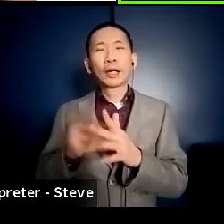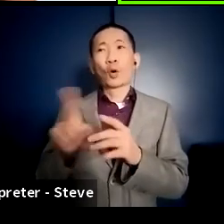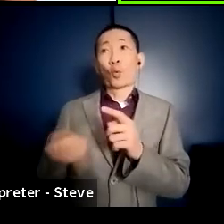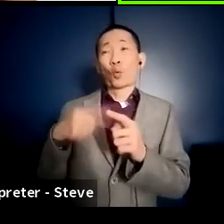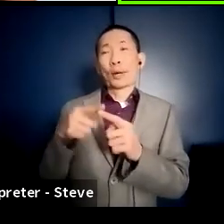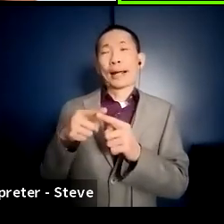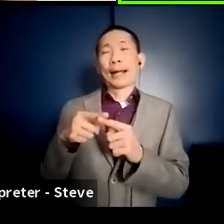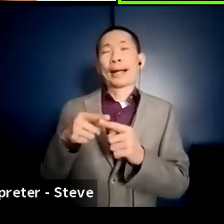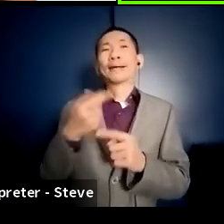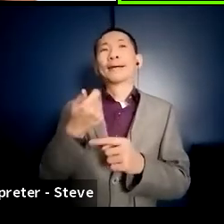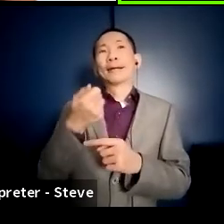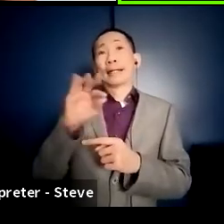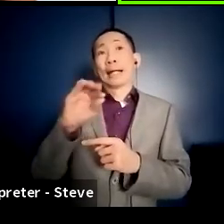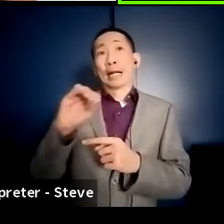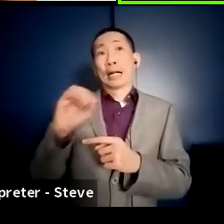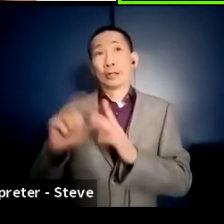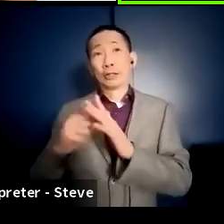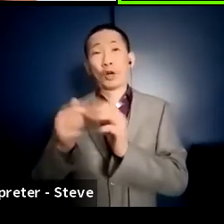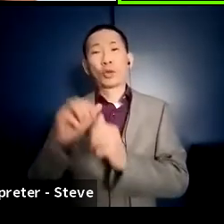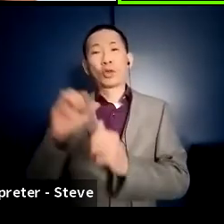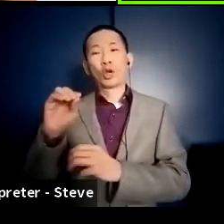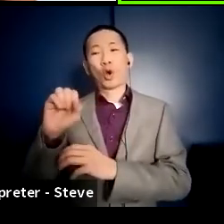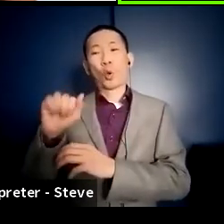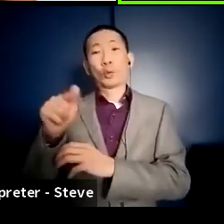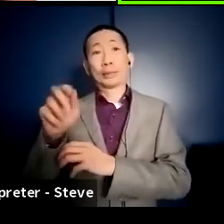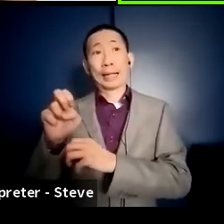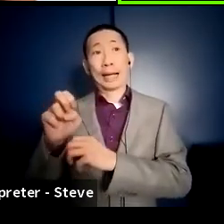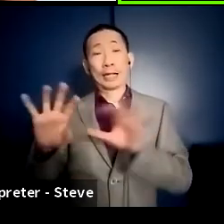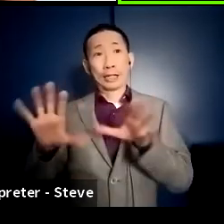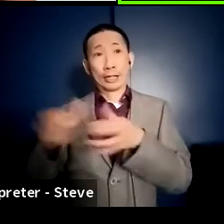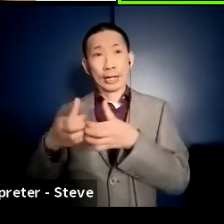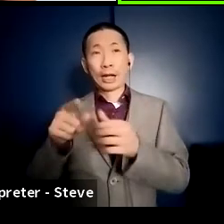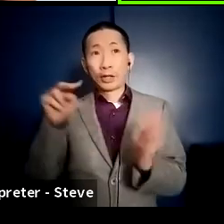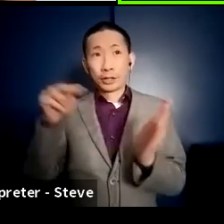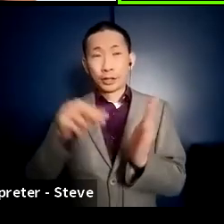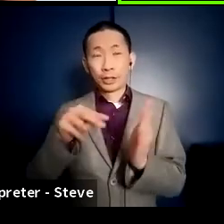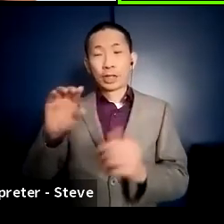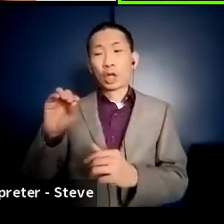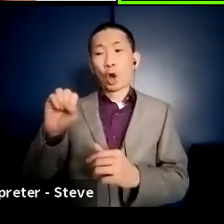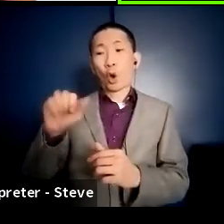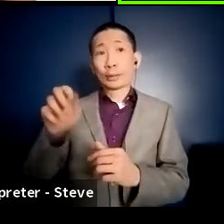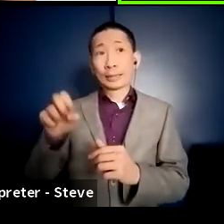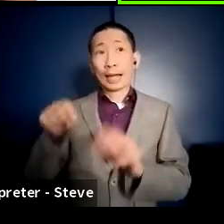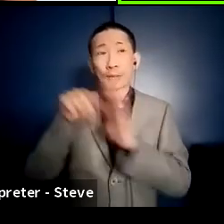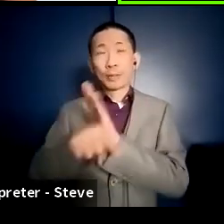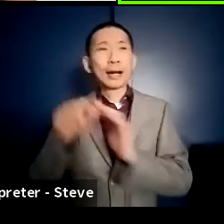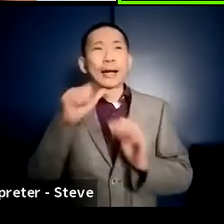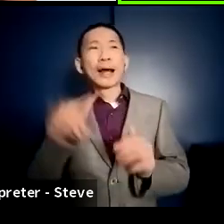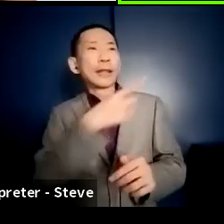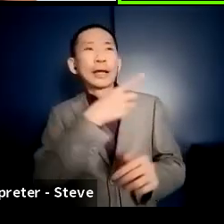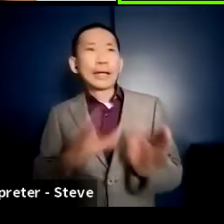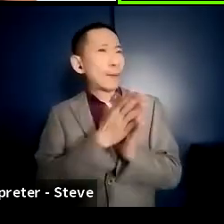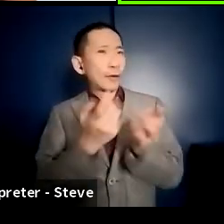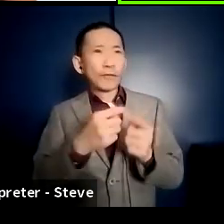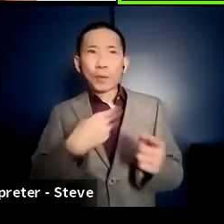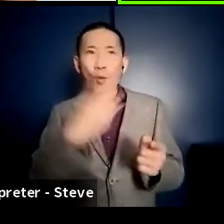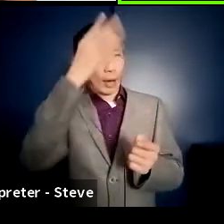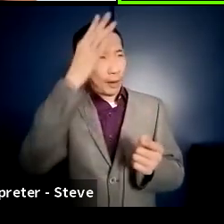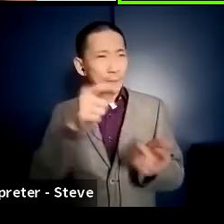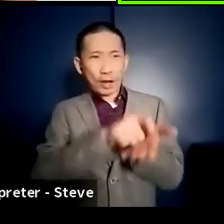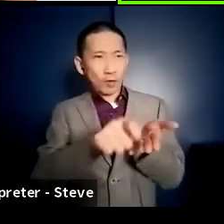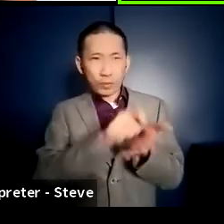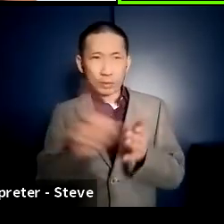century with the Osage Nation. And like, y'all, Google the Osage murders. Not that damn book written by that white man. Don't do that. Look at Charles Redcorn's